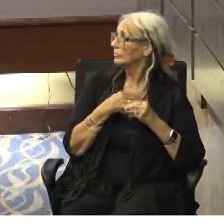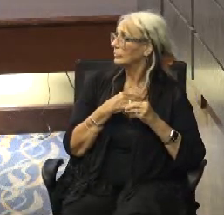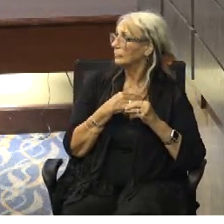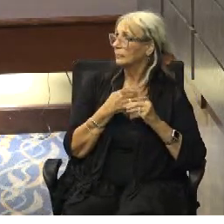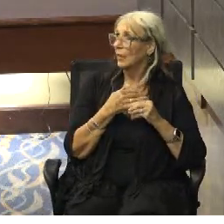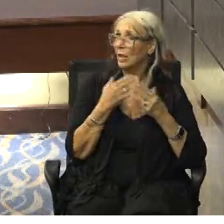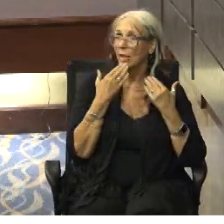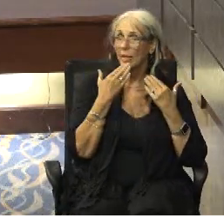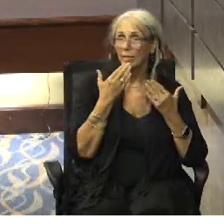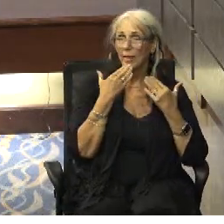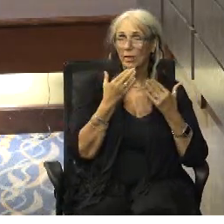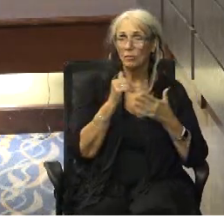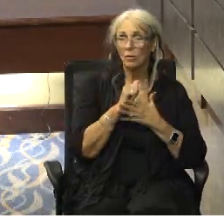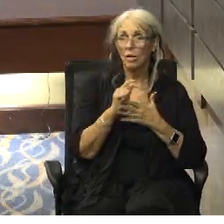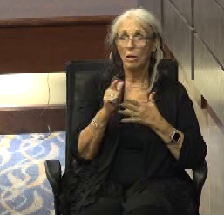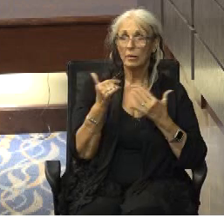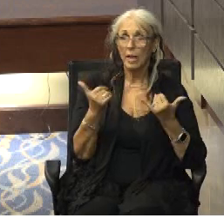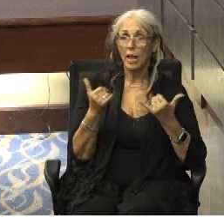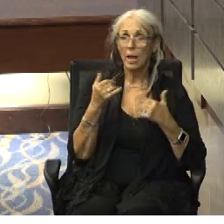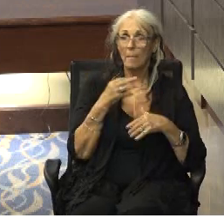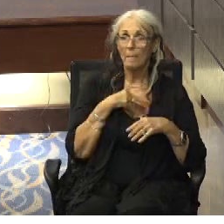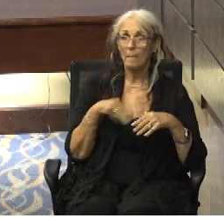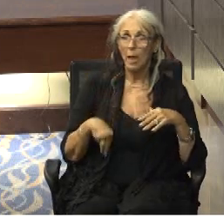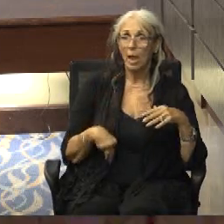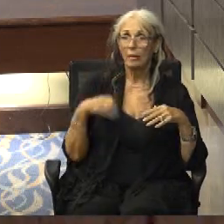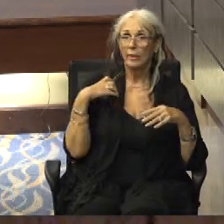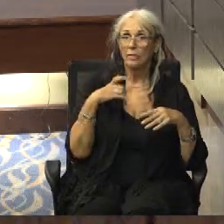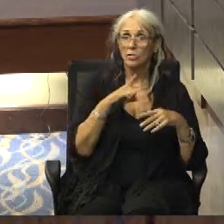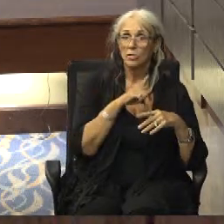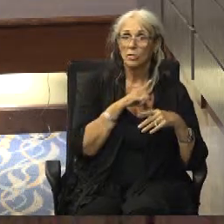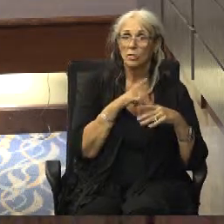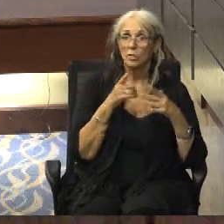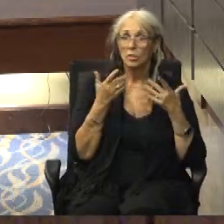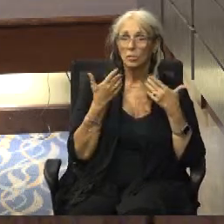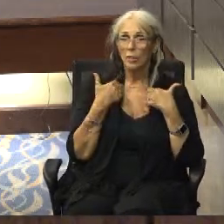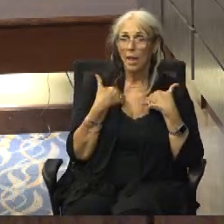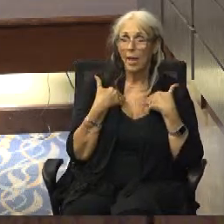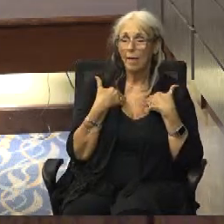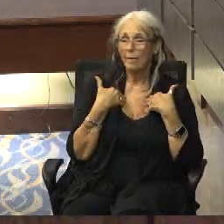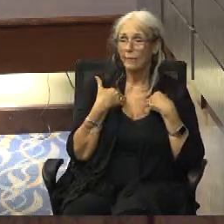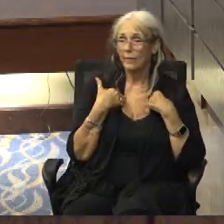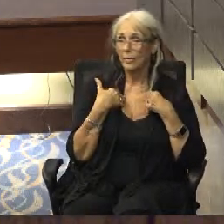Thank you all. Now, Mayor and Council will have